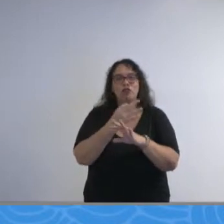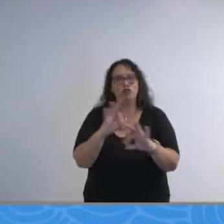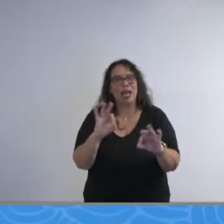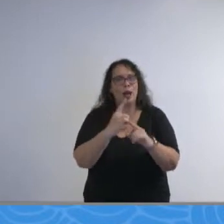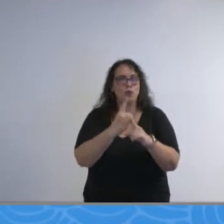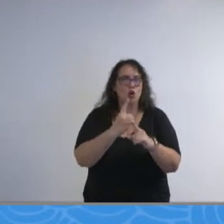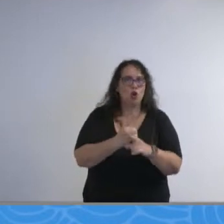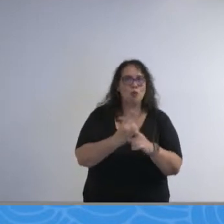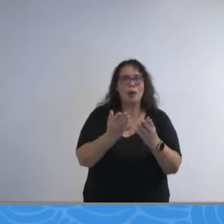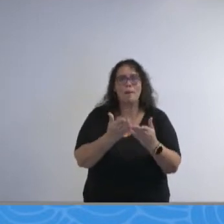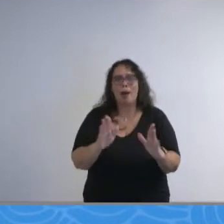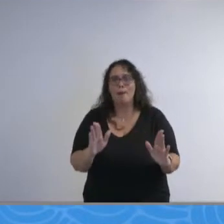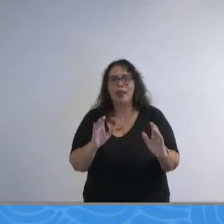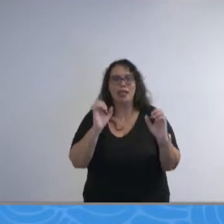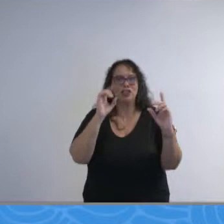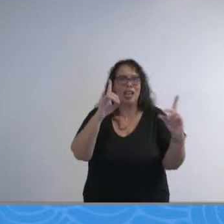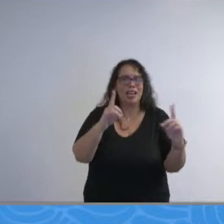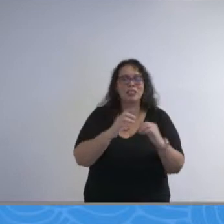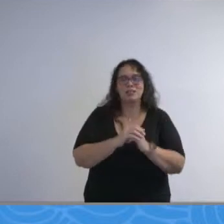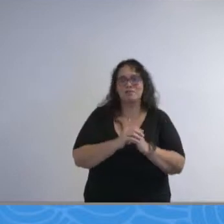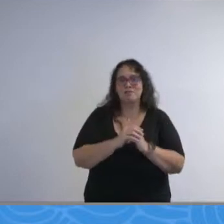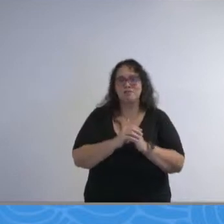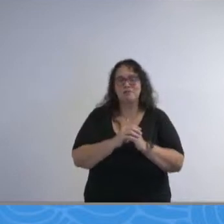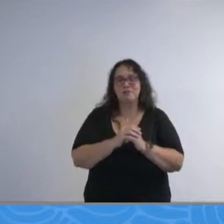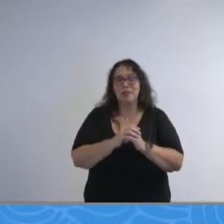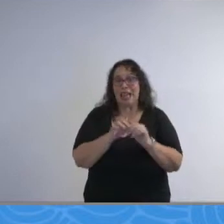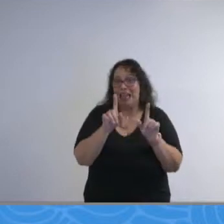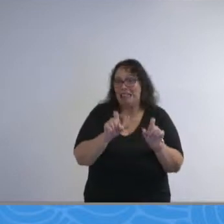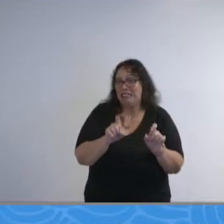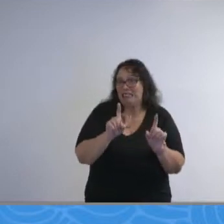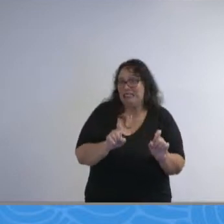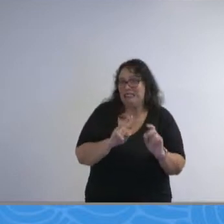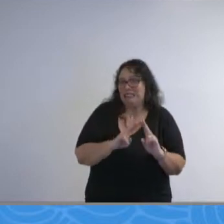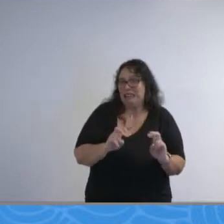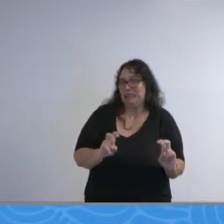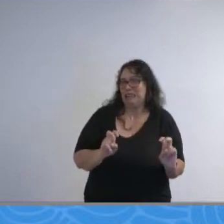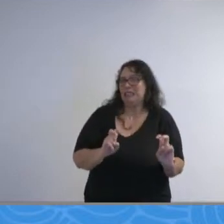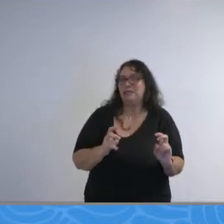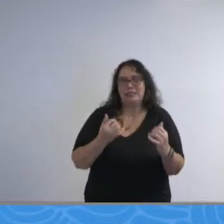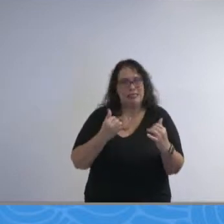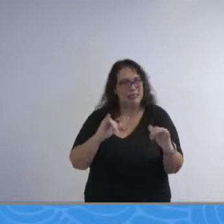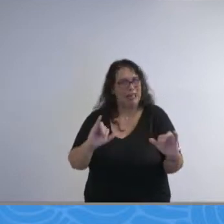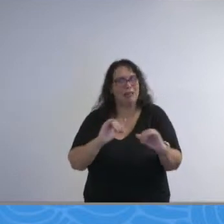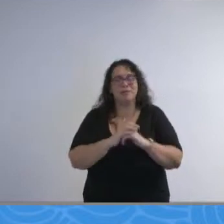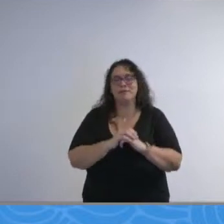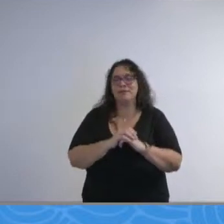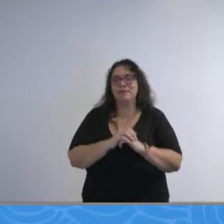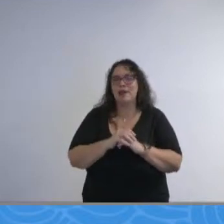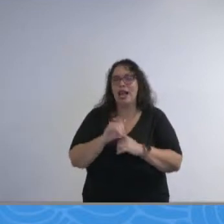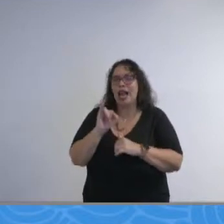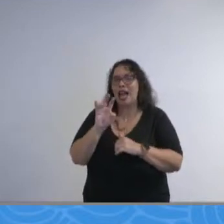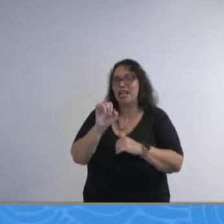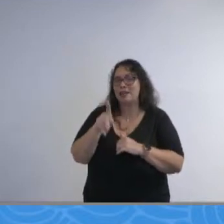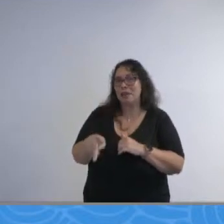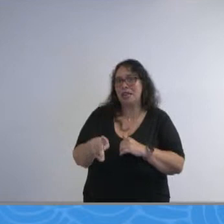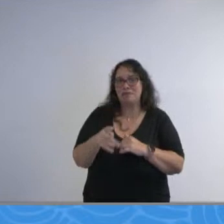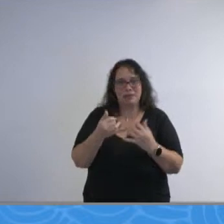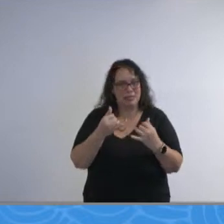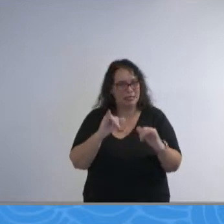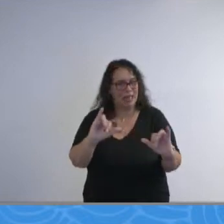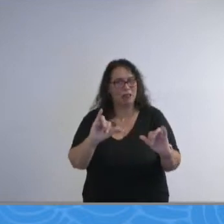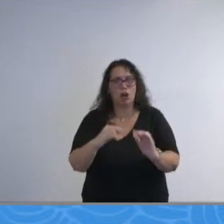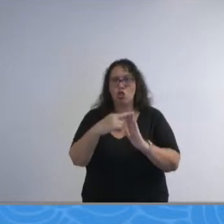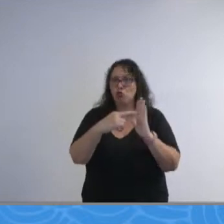there. Assessments still need to be done. IEP meetings still need to be held. The rules have not changed.